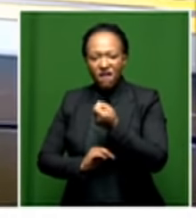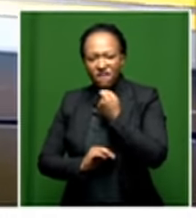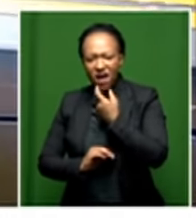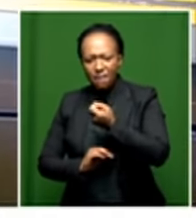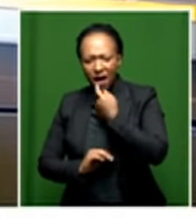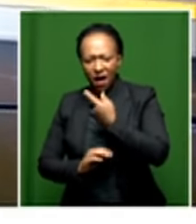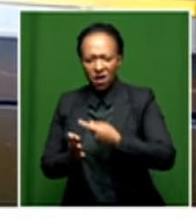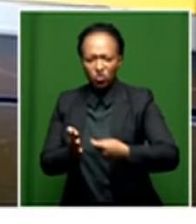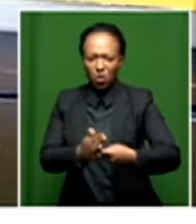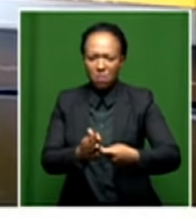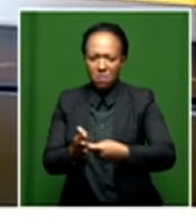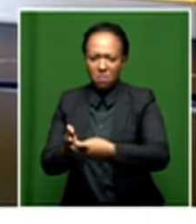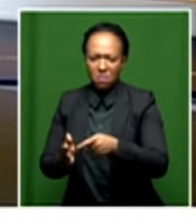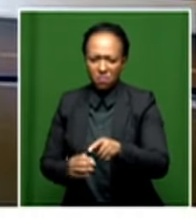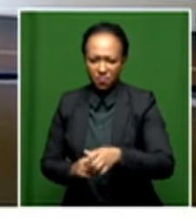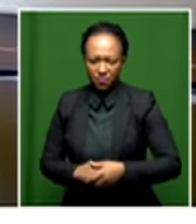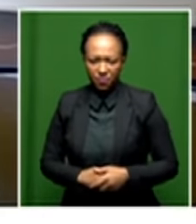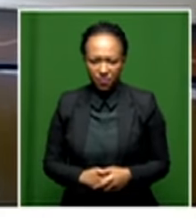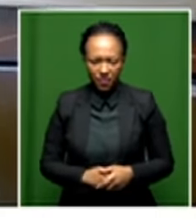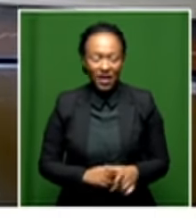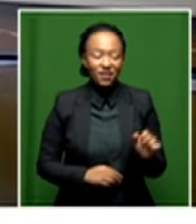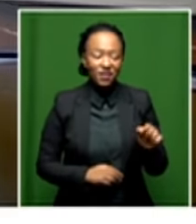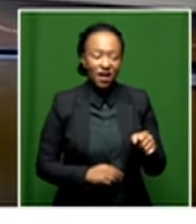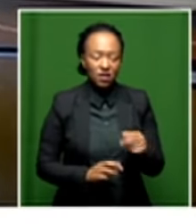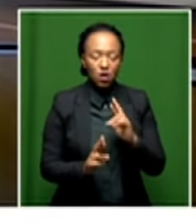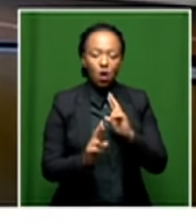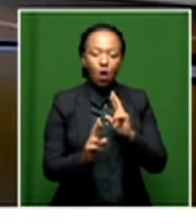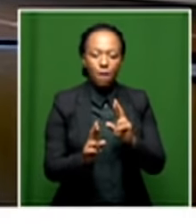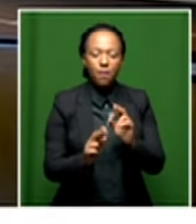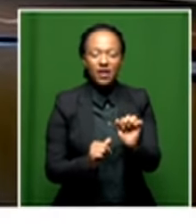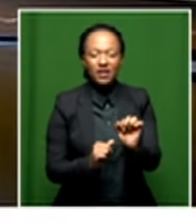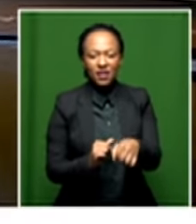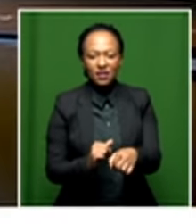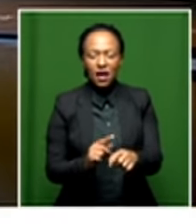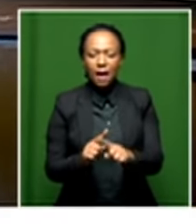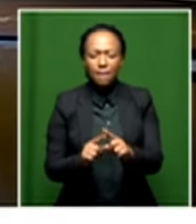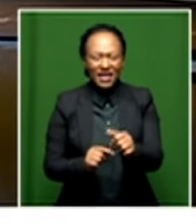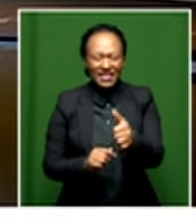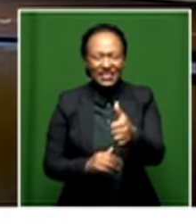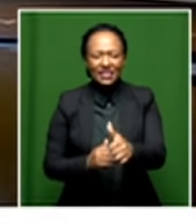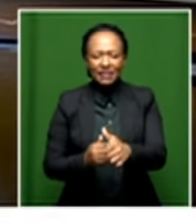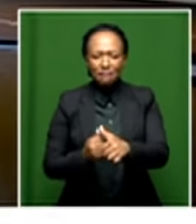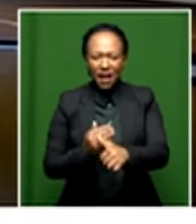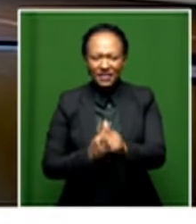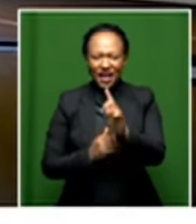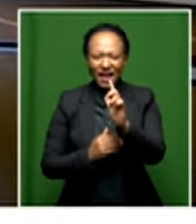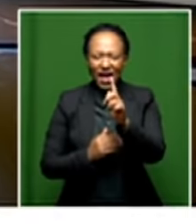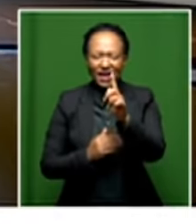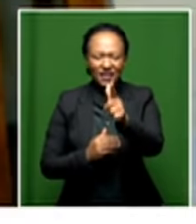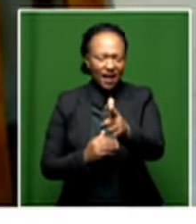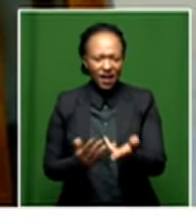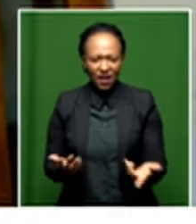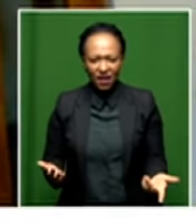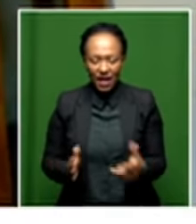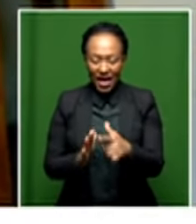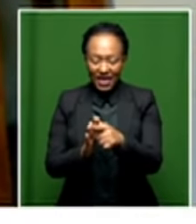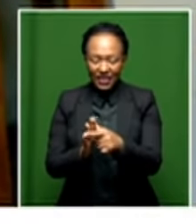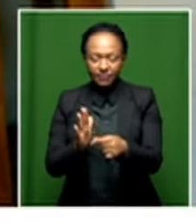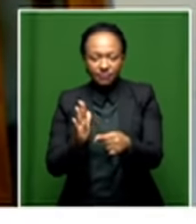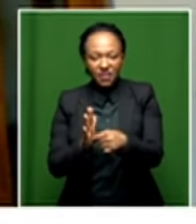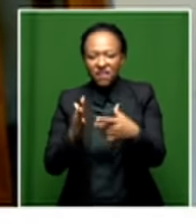Well, yeah, we are hoping, but you have to understand it's 6 months later. This date was announced